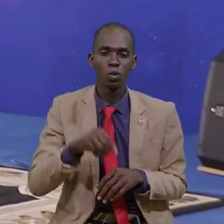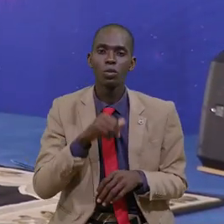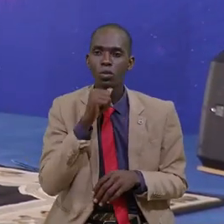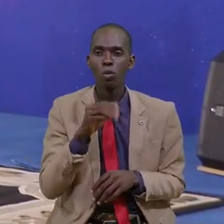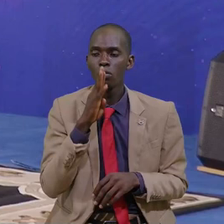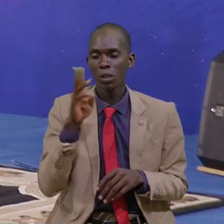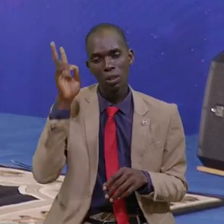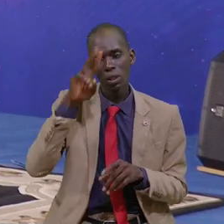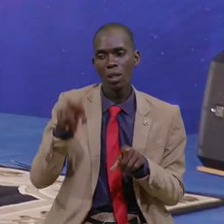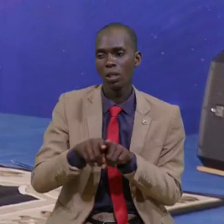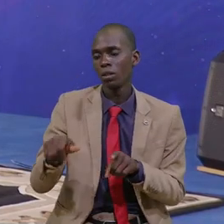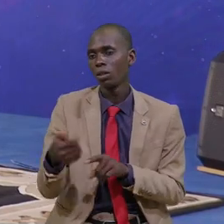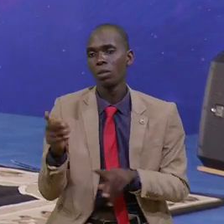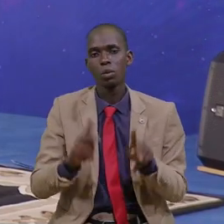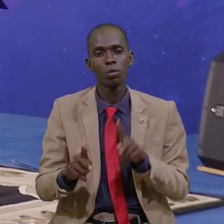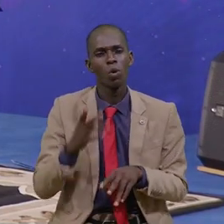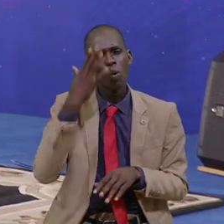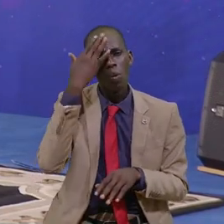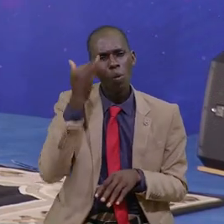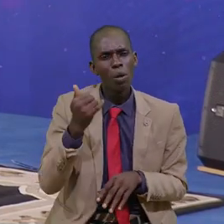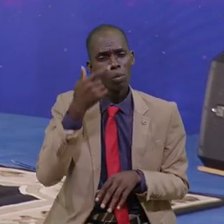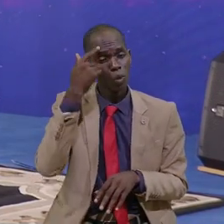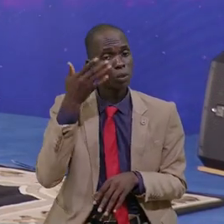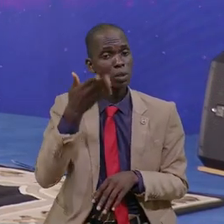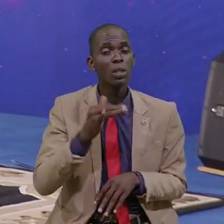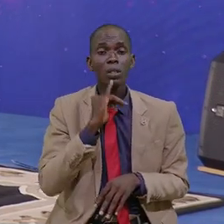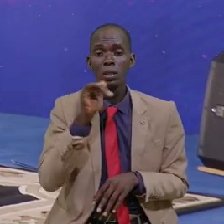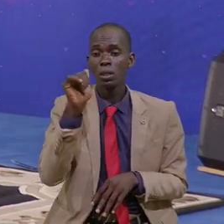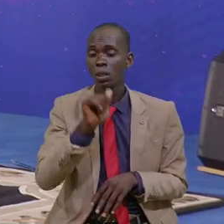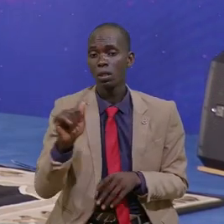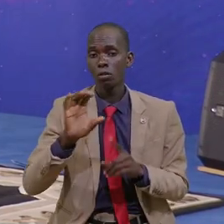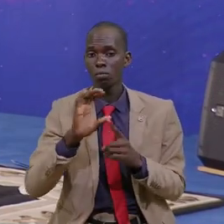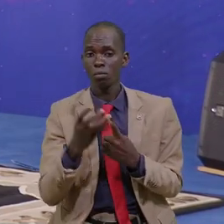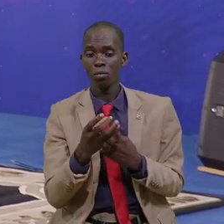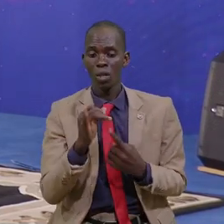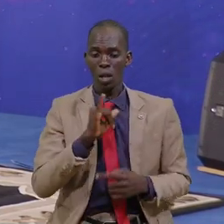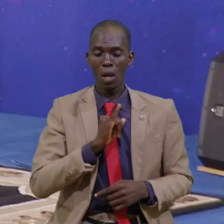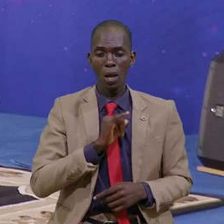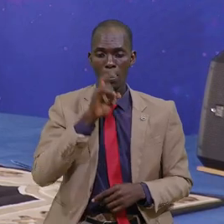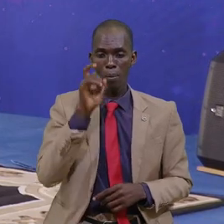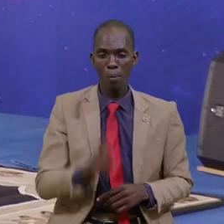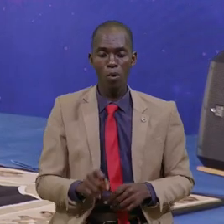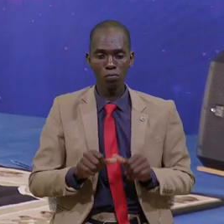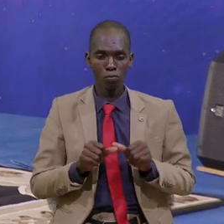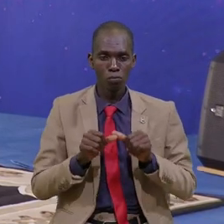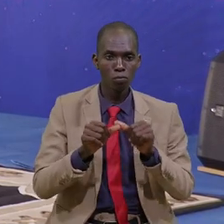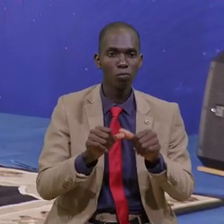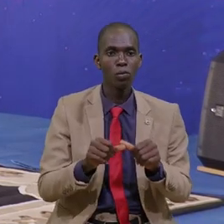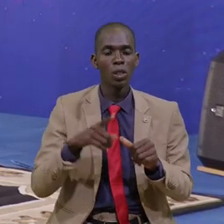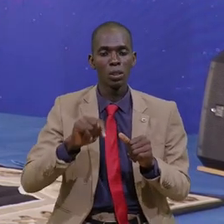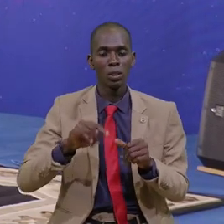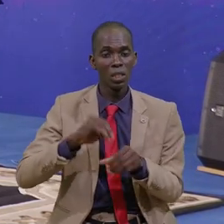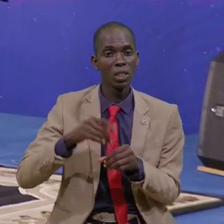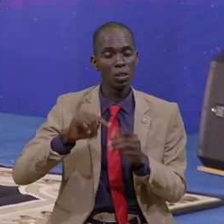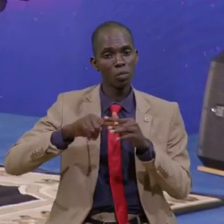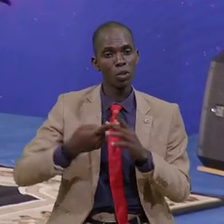No, I can't. Why? Because there's a condition. I must hold the beginning of my confidence, conviction,